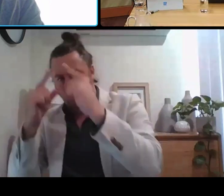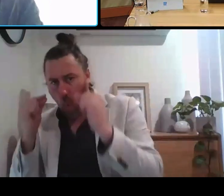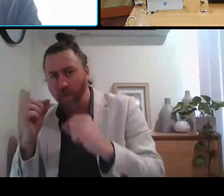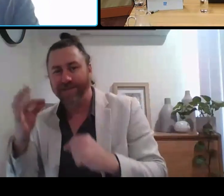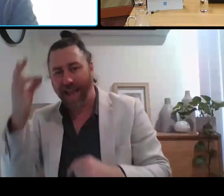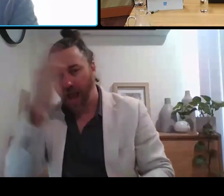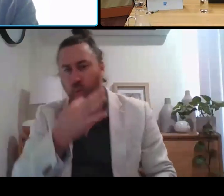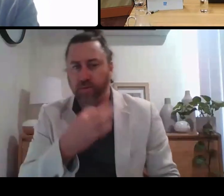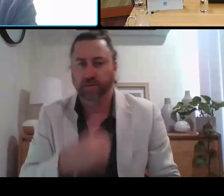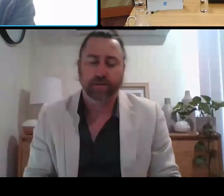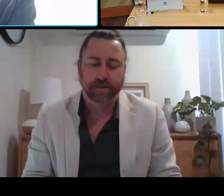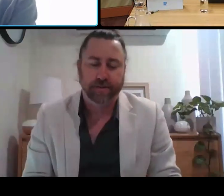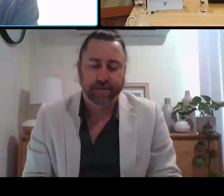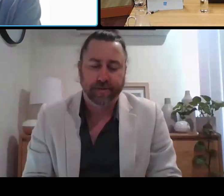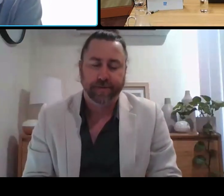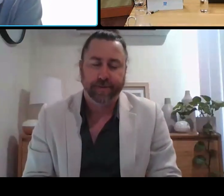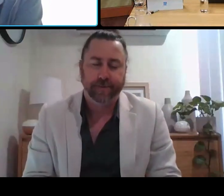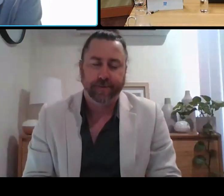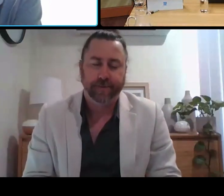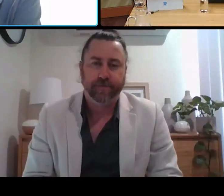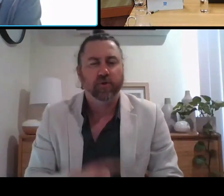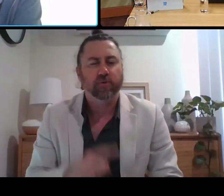that.